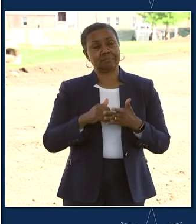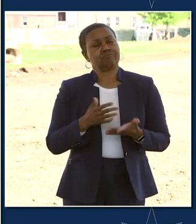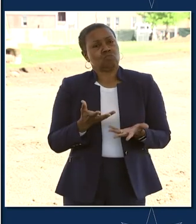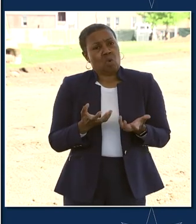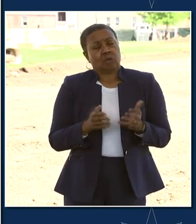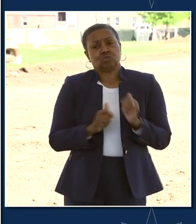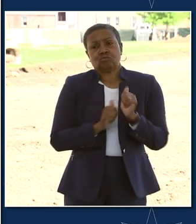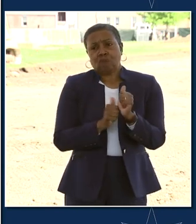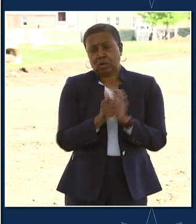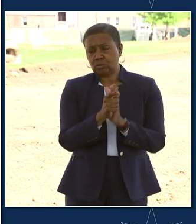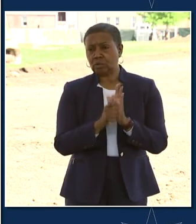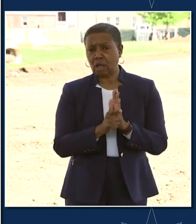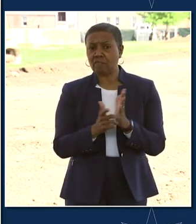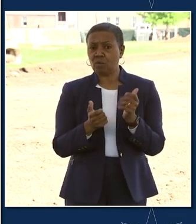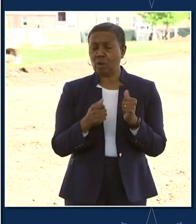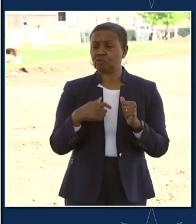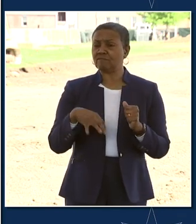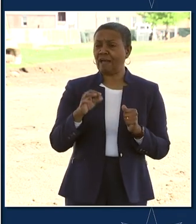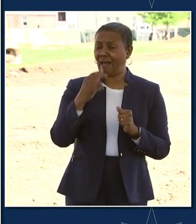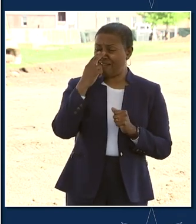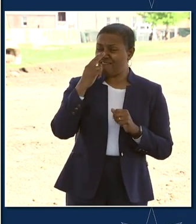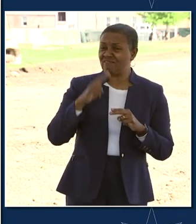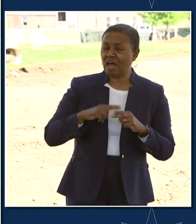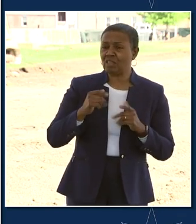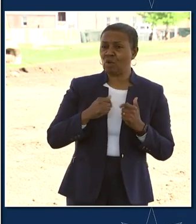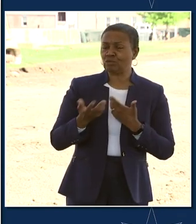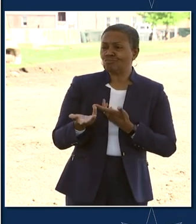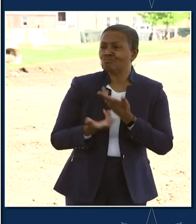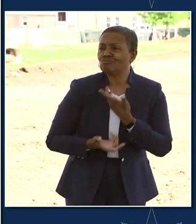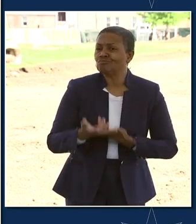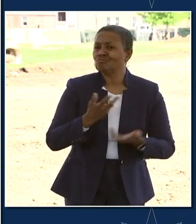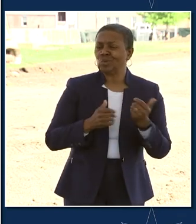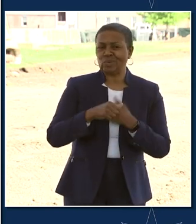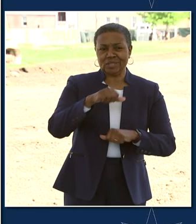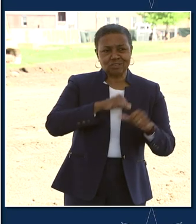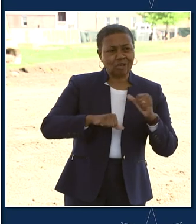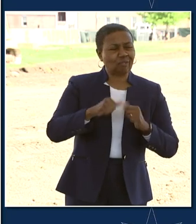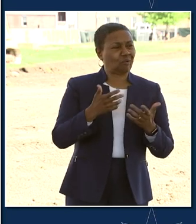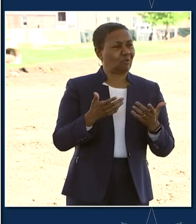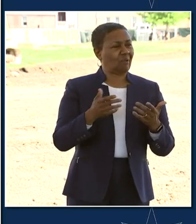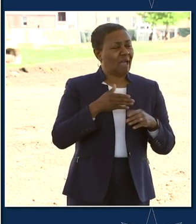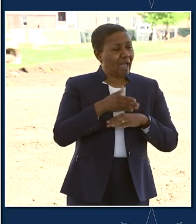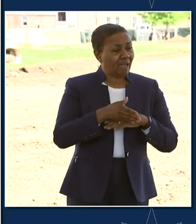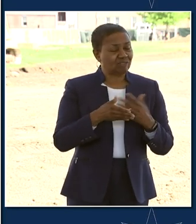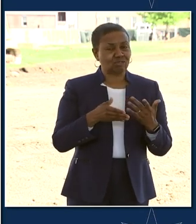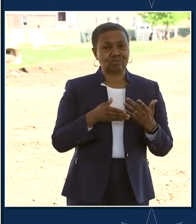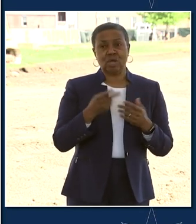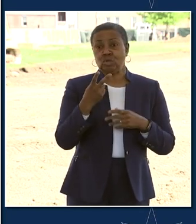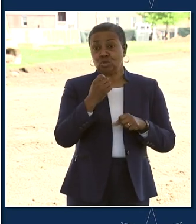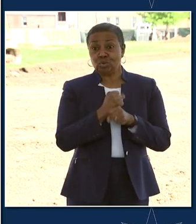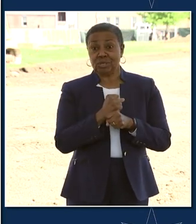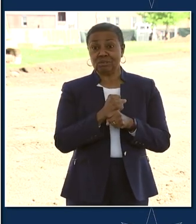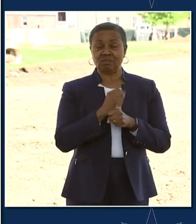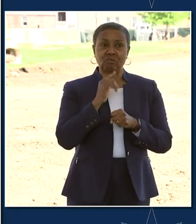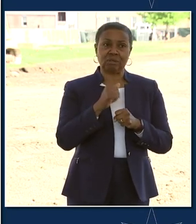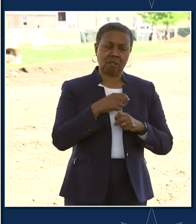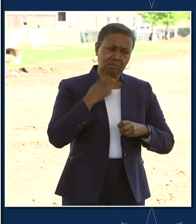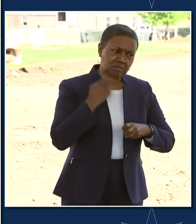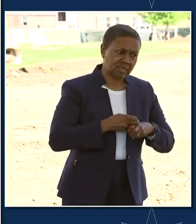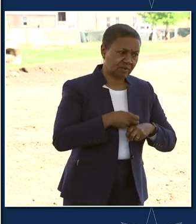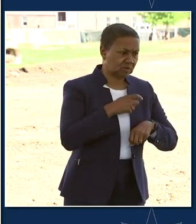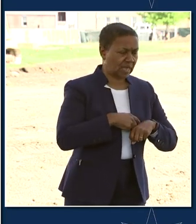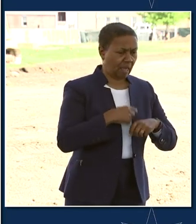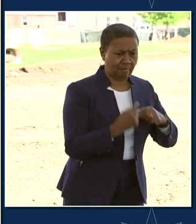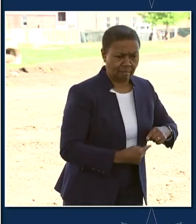law-abiding. They're looking for fun. They're looking for re-engagement with other young people after 2 years of real difficulty